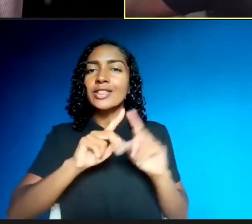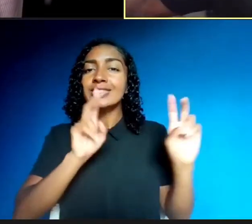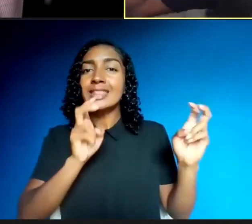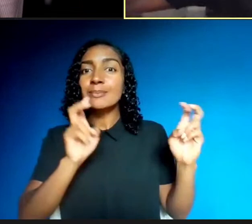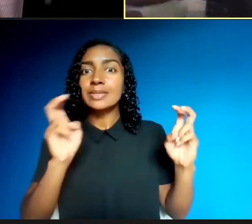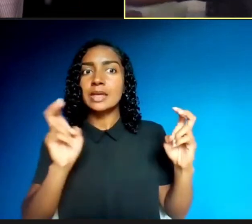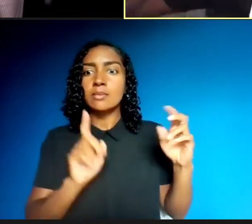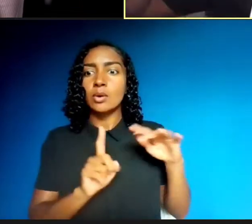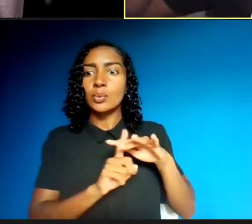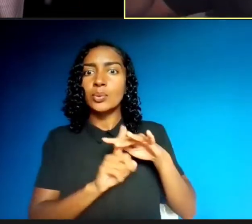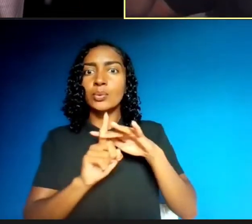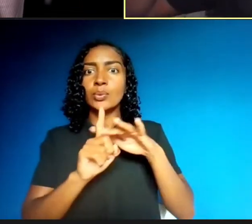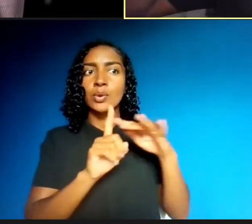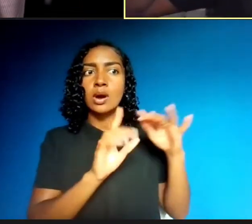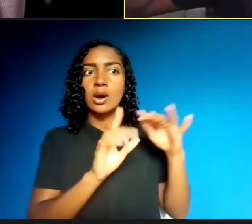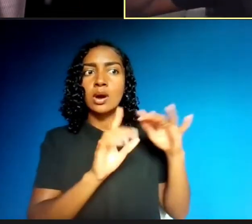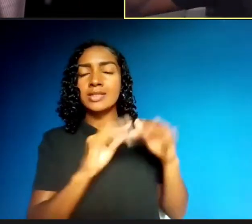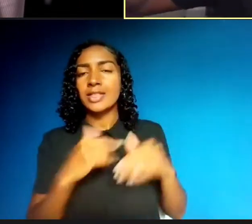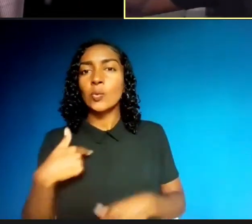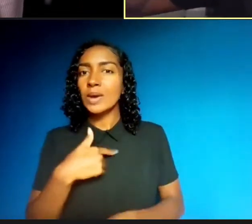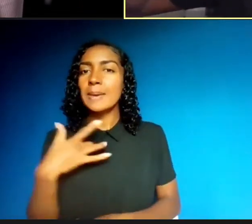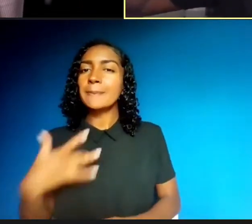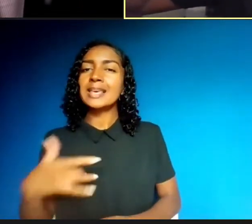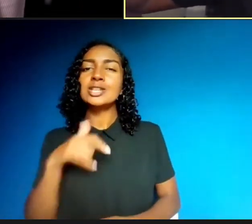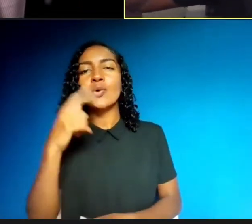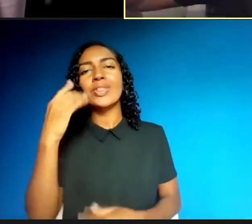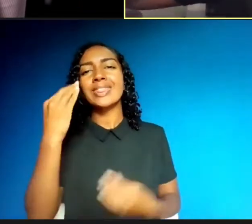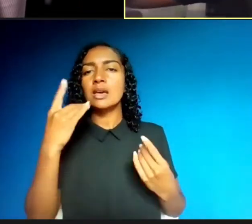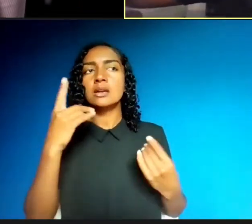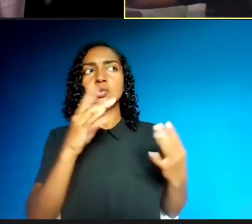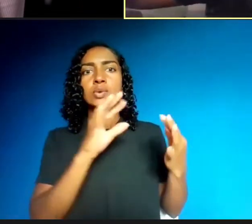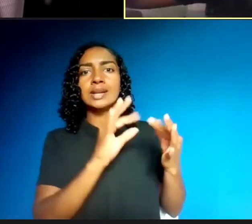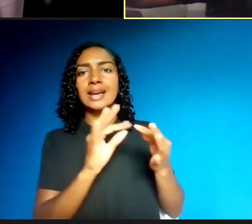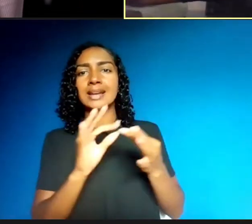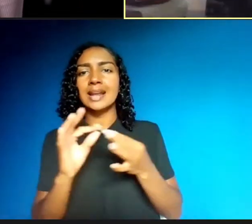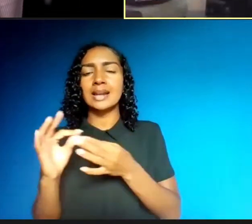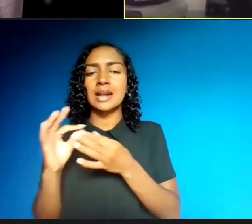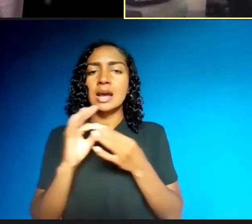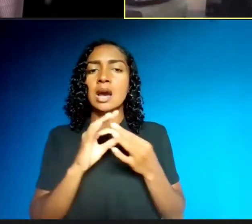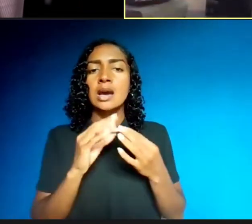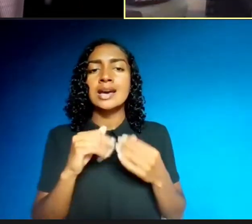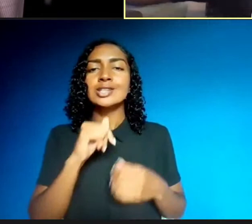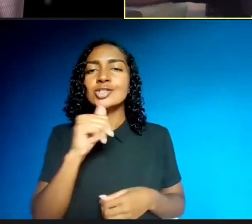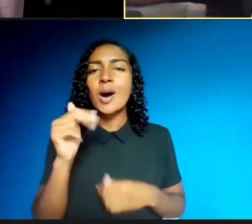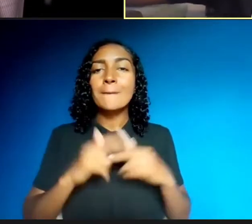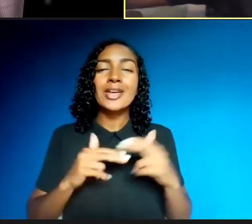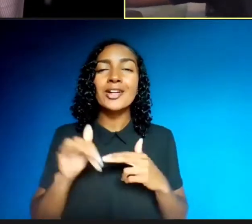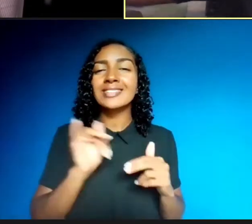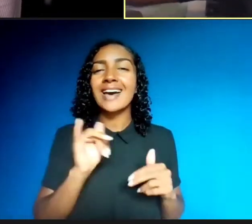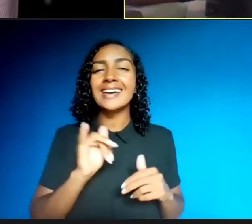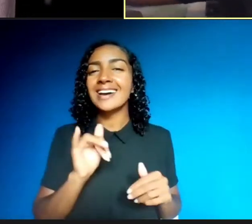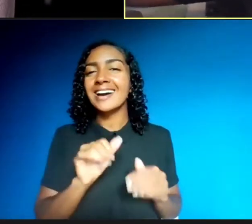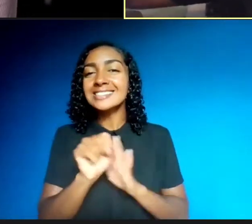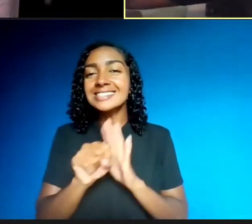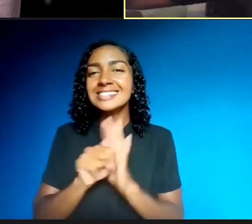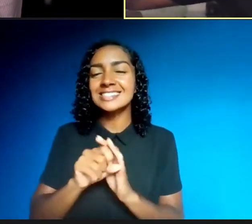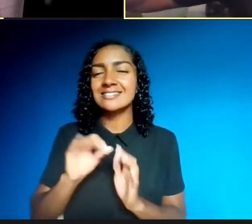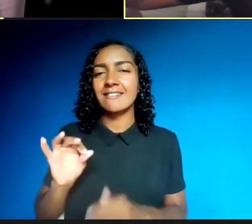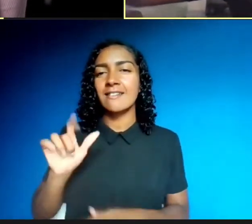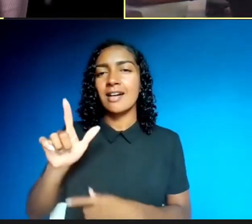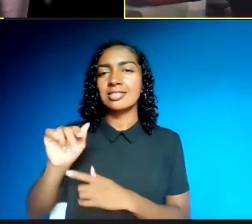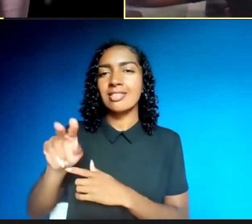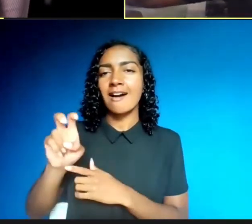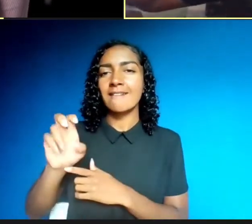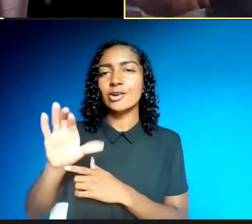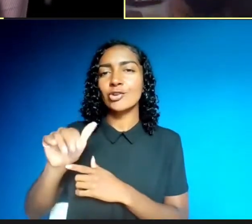connect necessarily, like, because we're not. It's not built like a season of, like, you know, Lovecraft Country. We're not pushing towards a season finale,